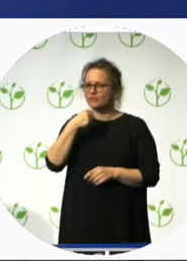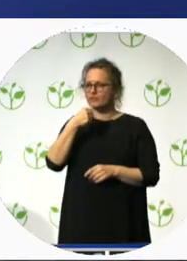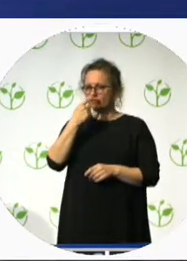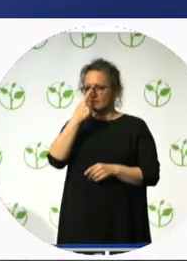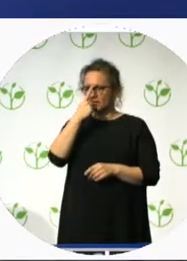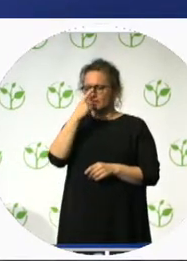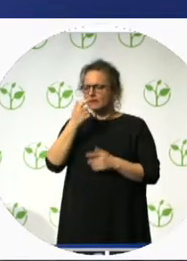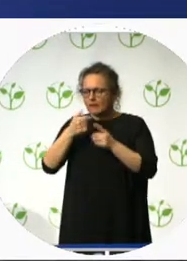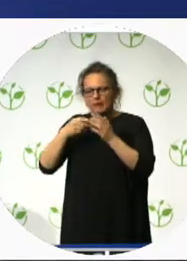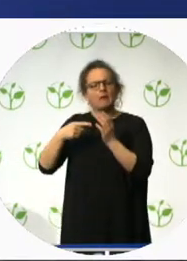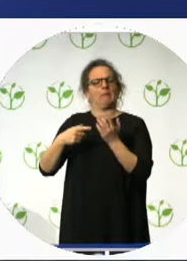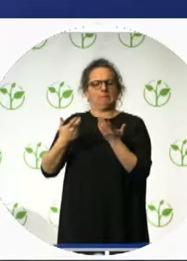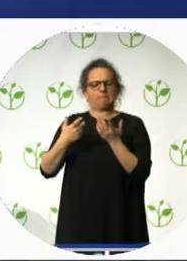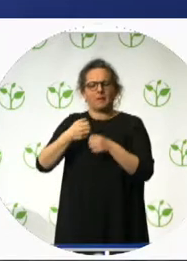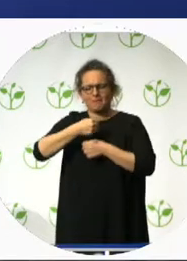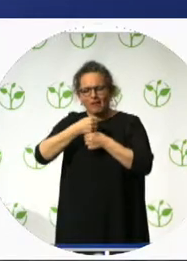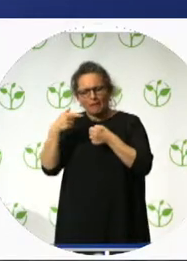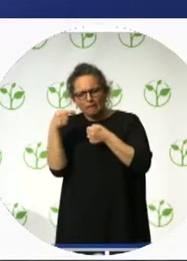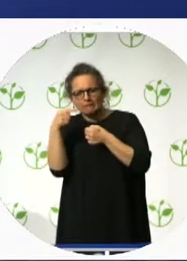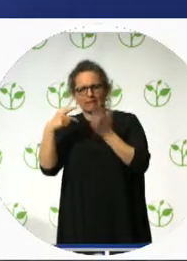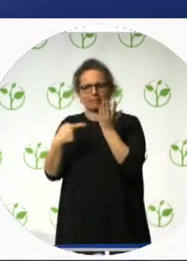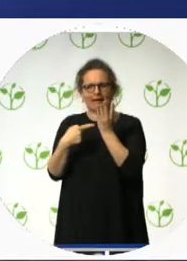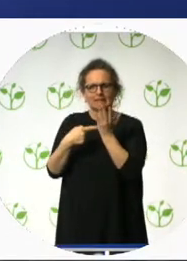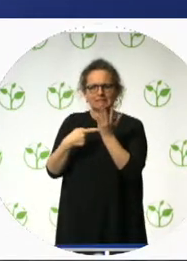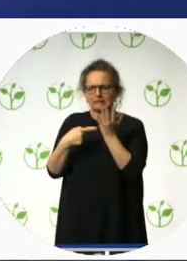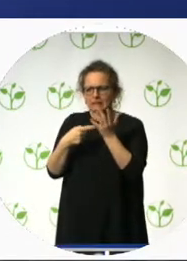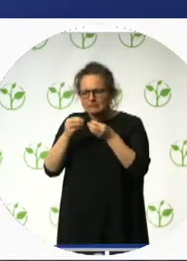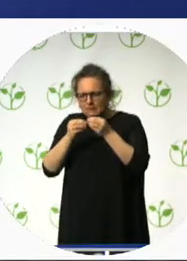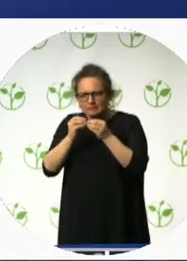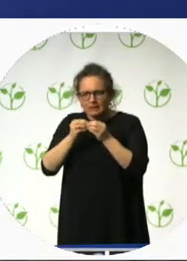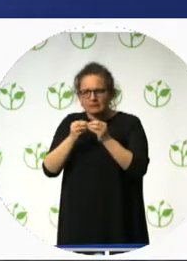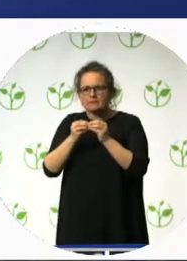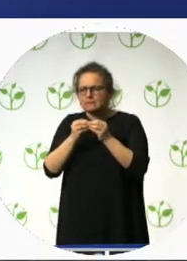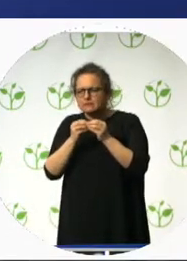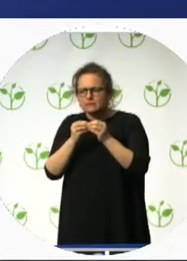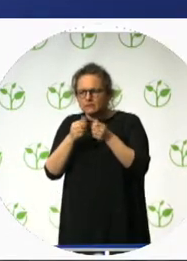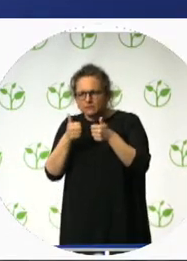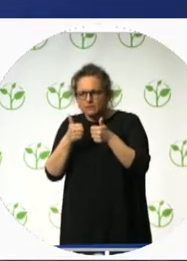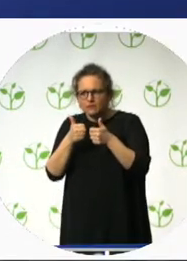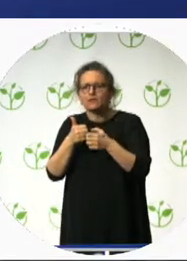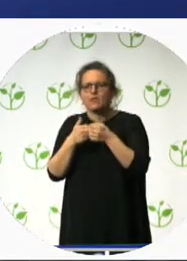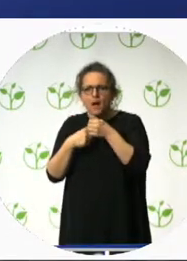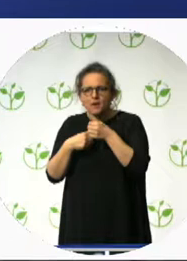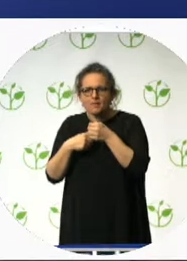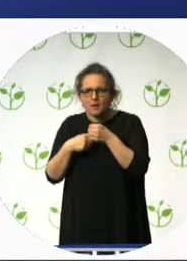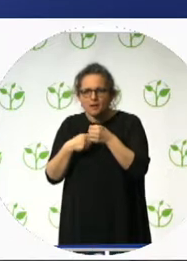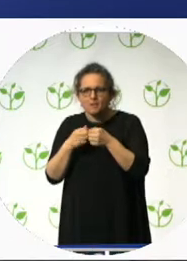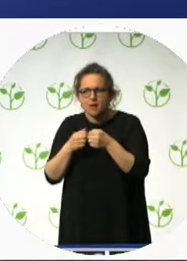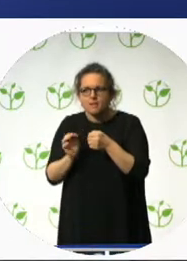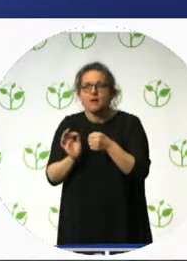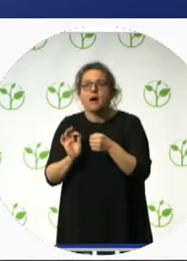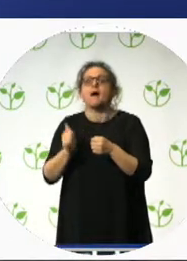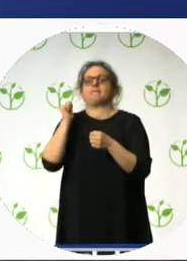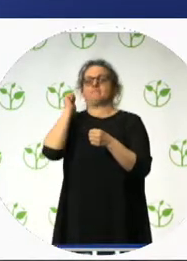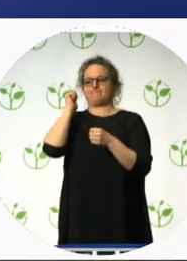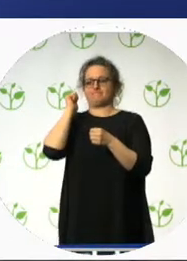It doesn't work because she has to voice Matthias, so that's okay. Why you need a... No, okay. I got it. My fault, so, sorry. Interpreter's